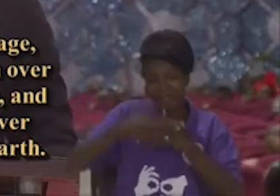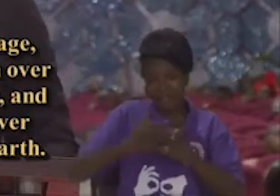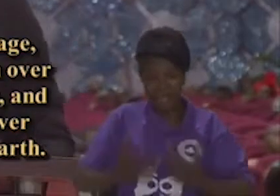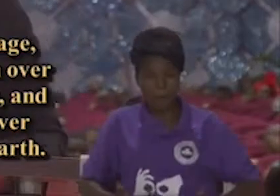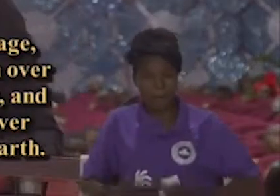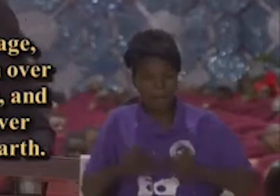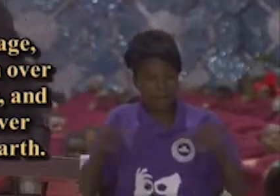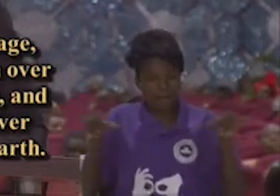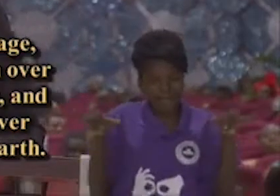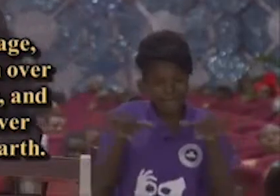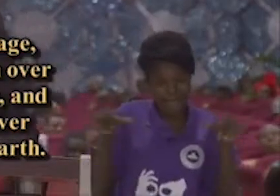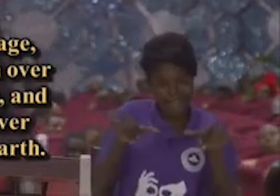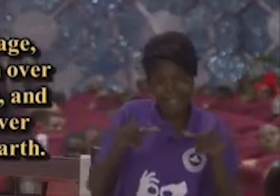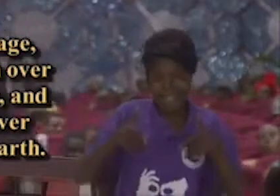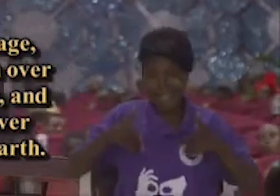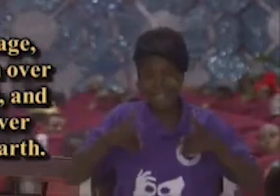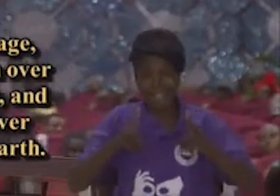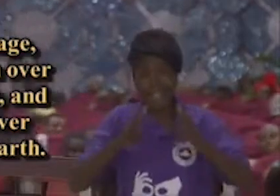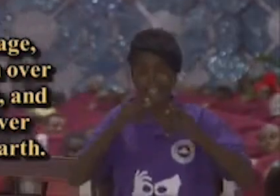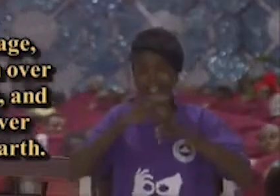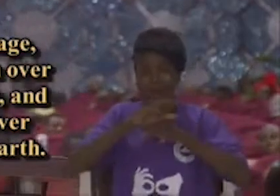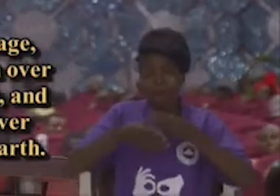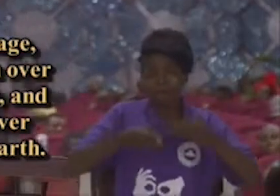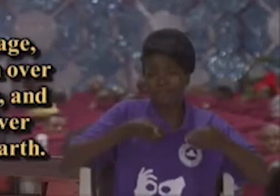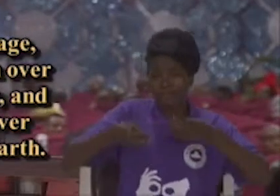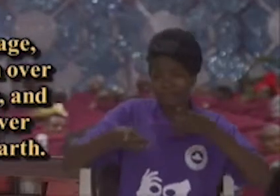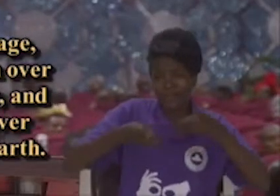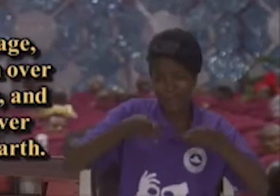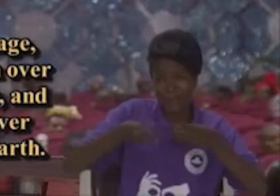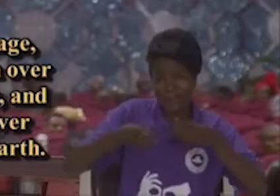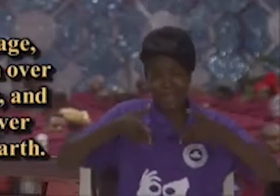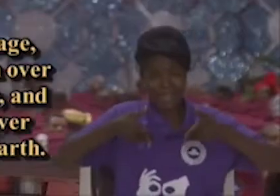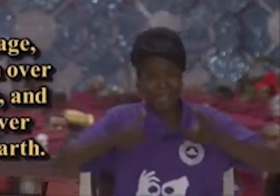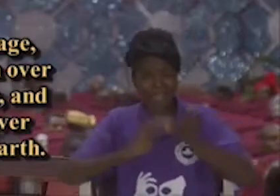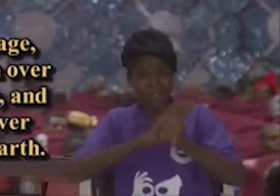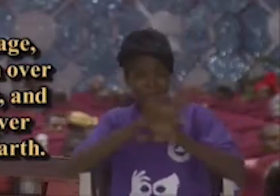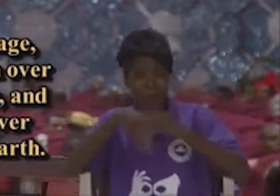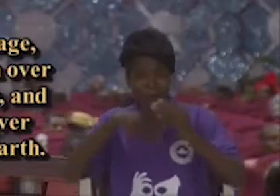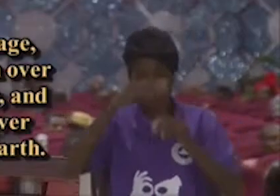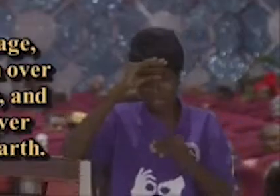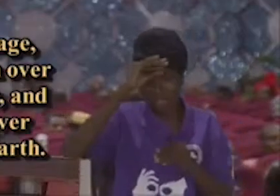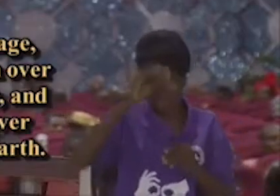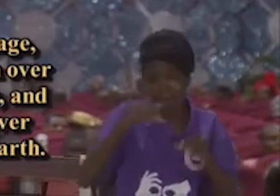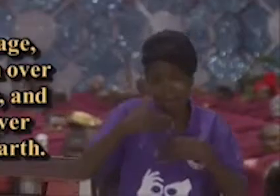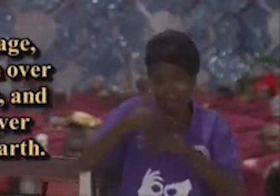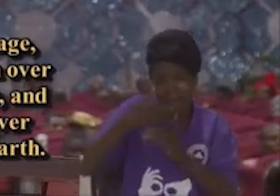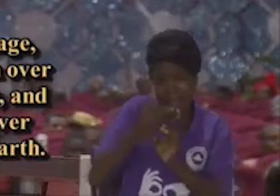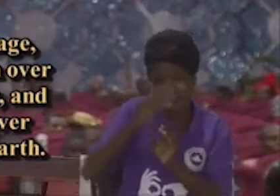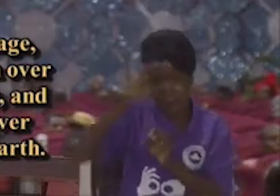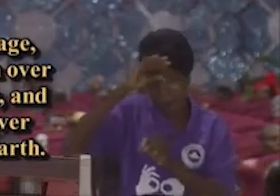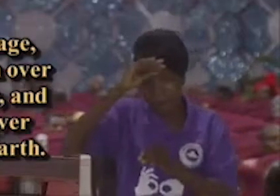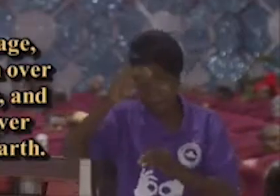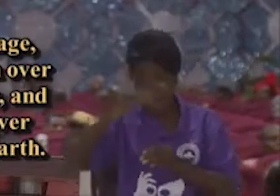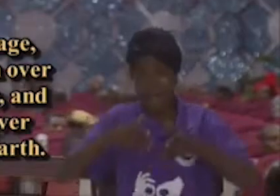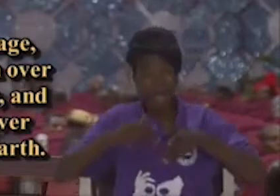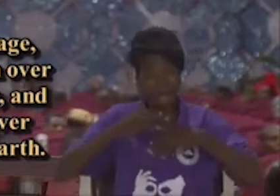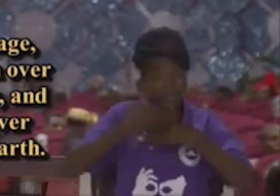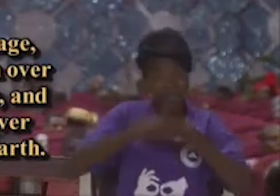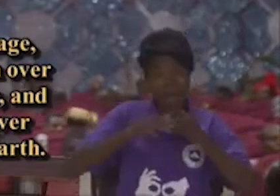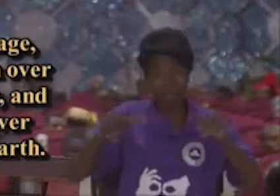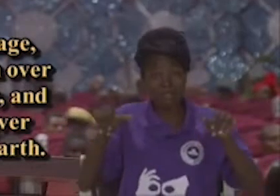likeness, and let them have dominion." Let us make man in our image, after our